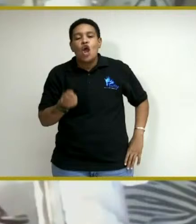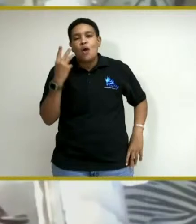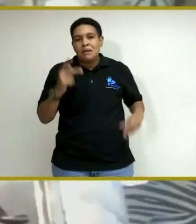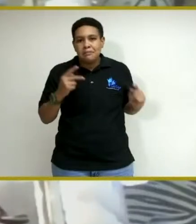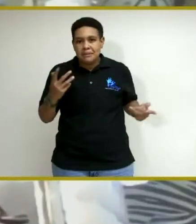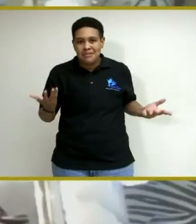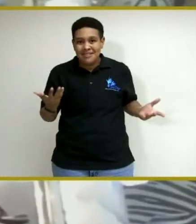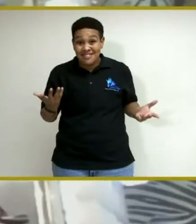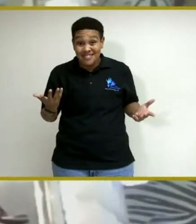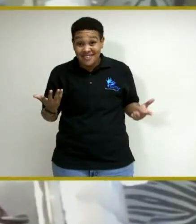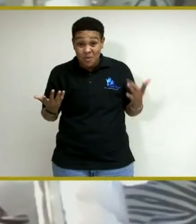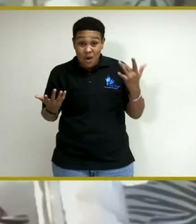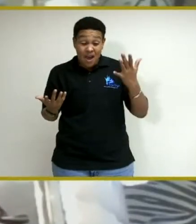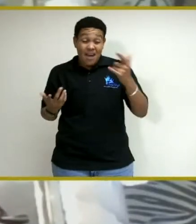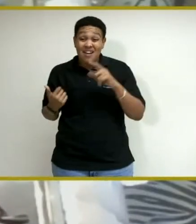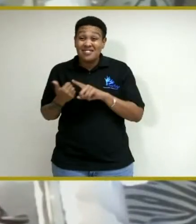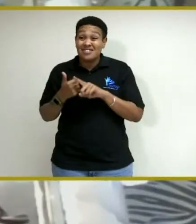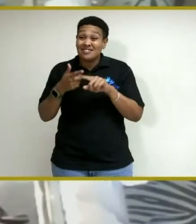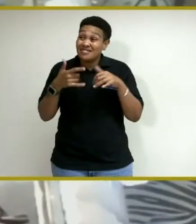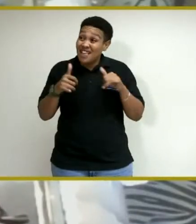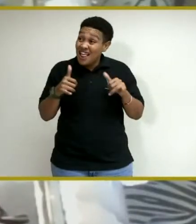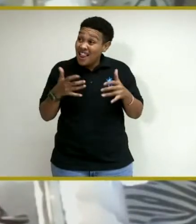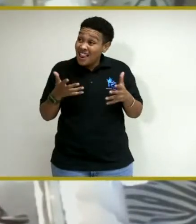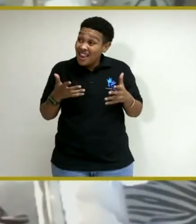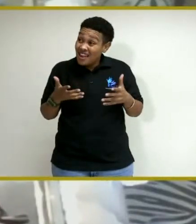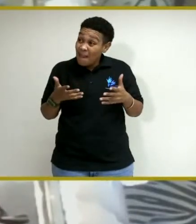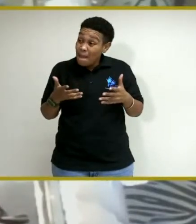if this is still